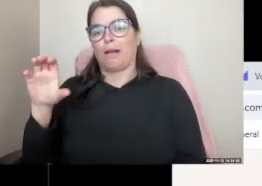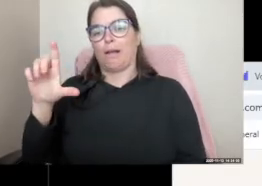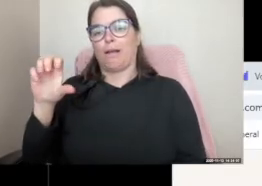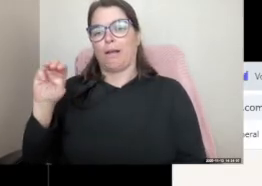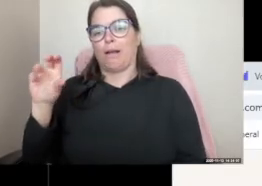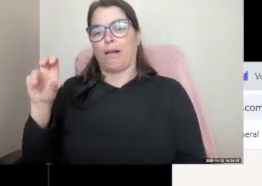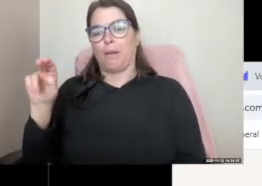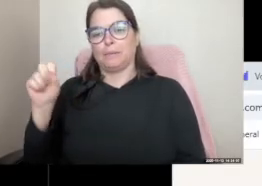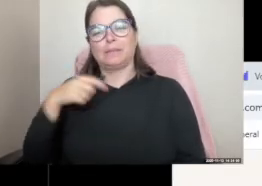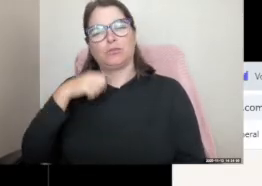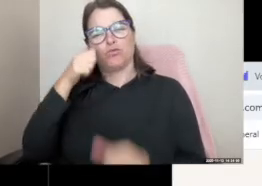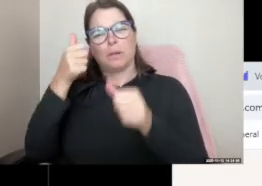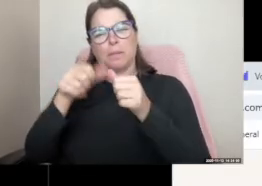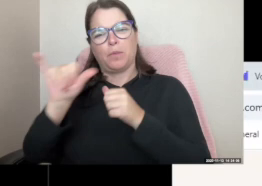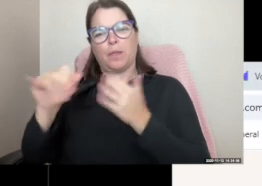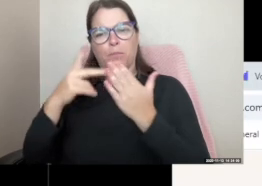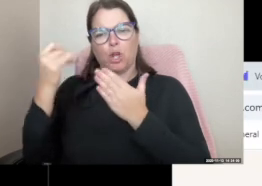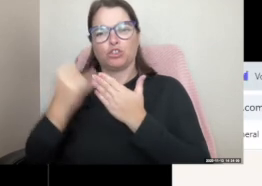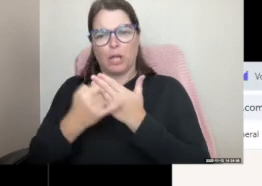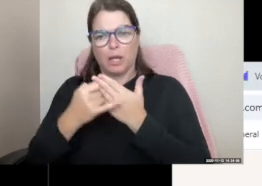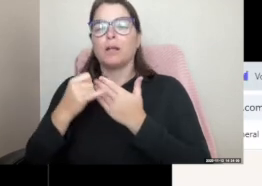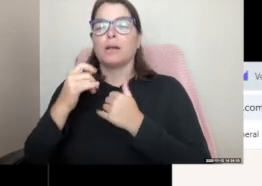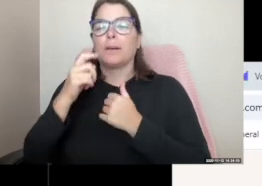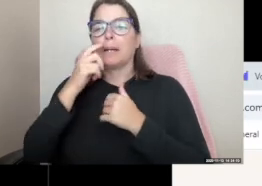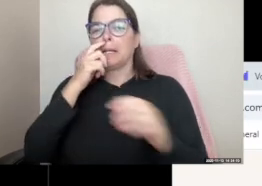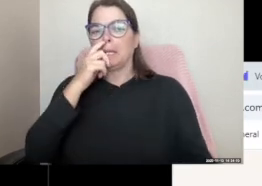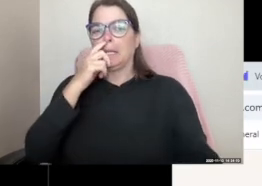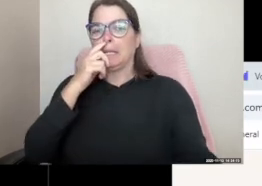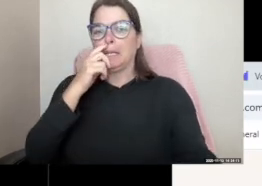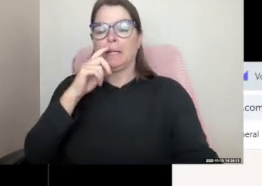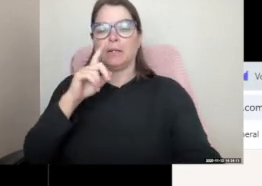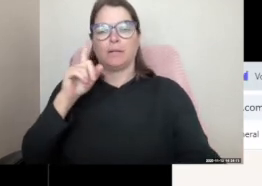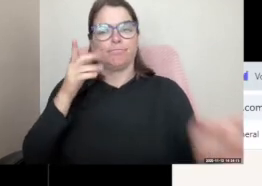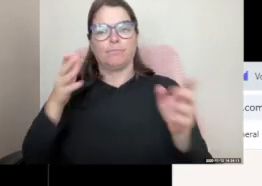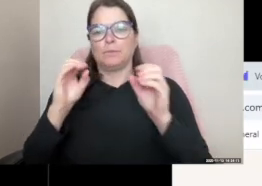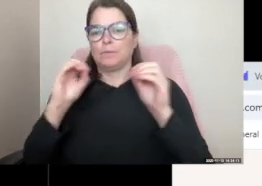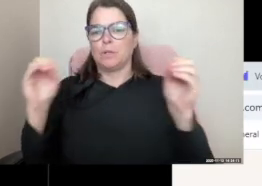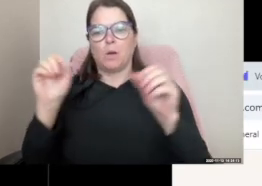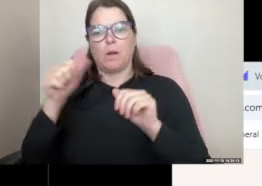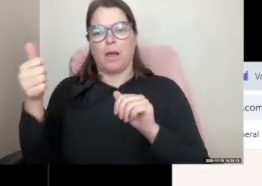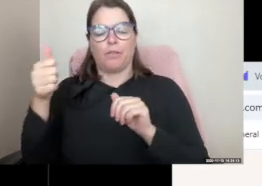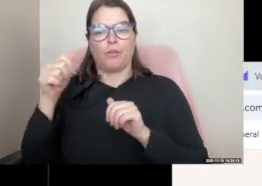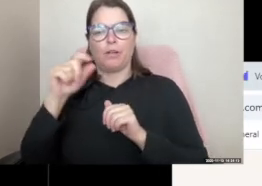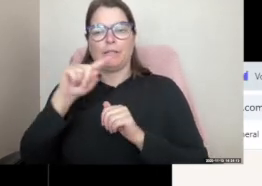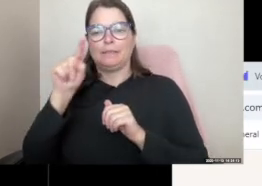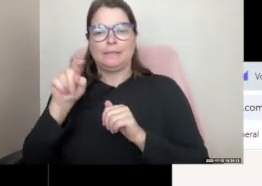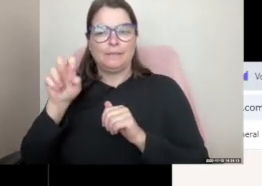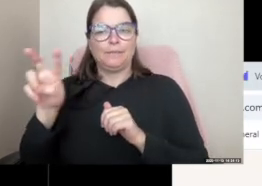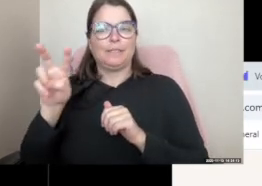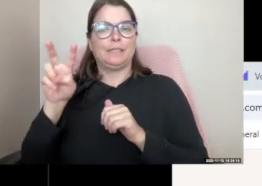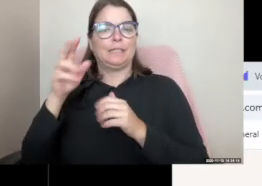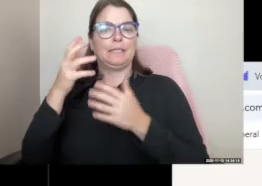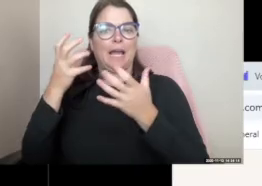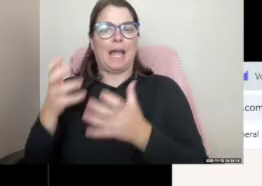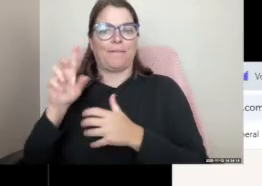Canyon Unified School District in the Central Valley. Inspirational leader that made that project happen,